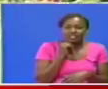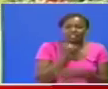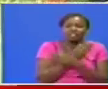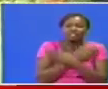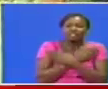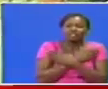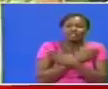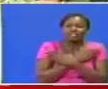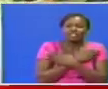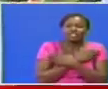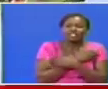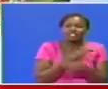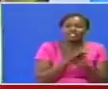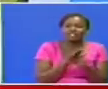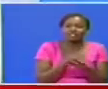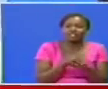Mwasia.